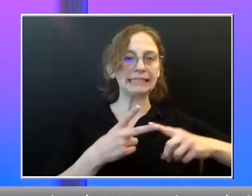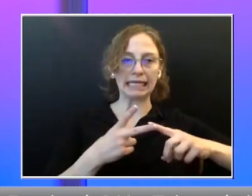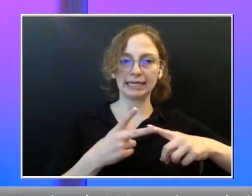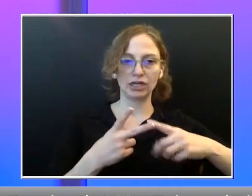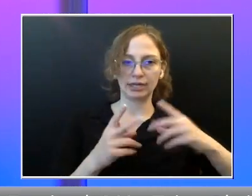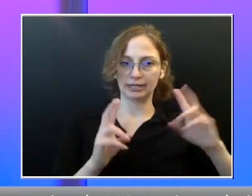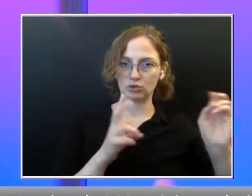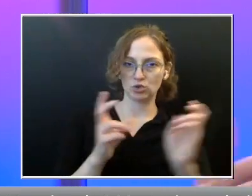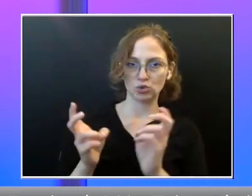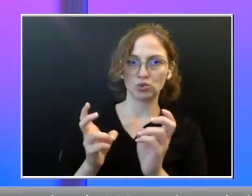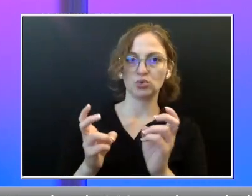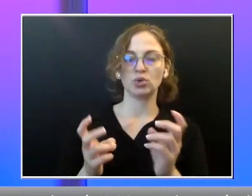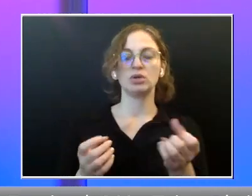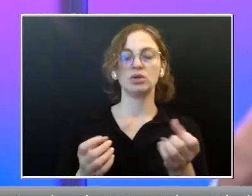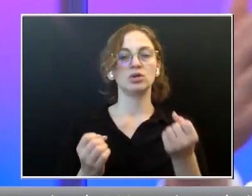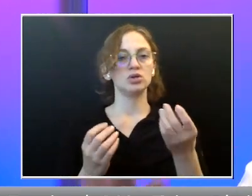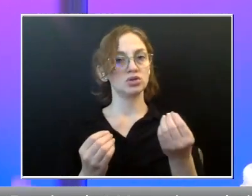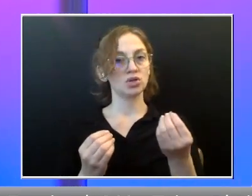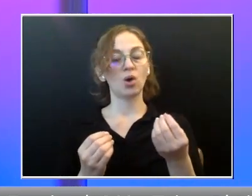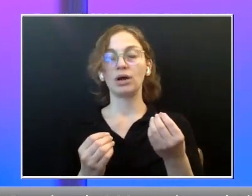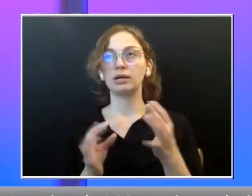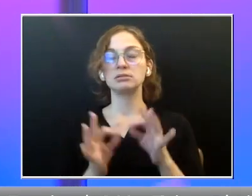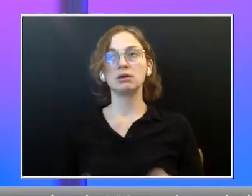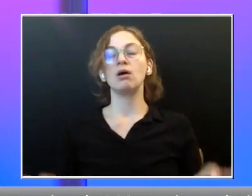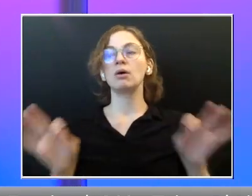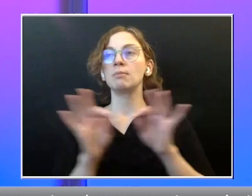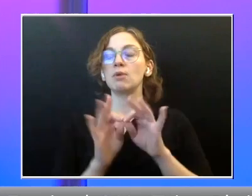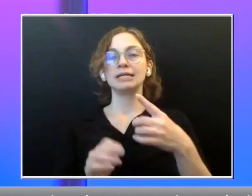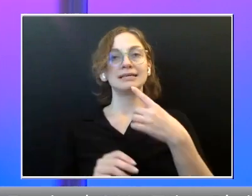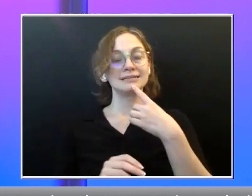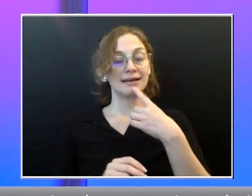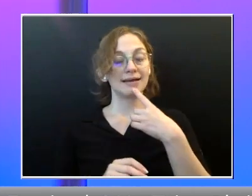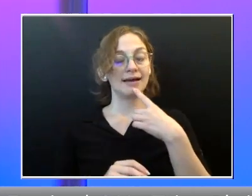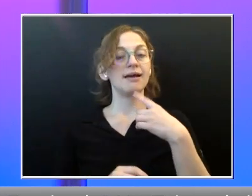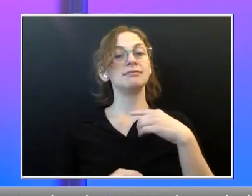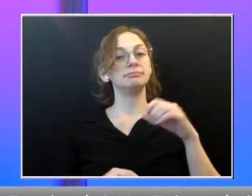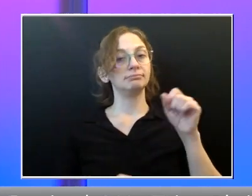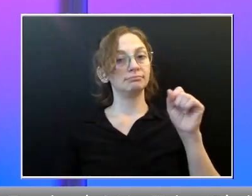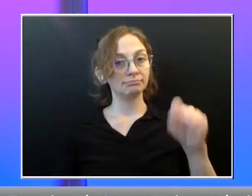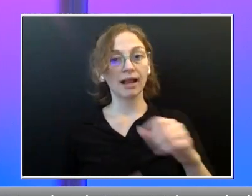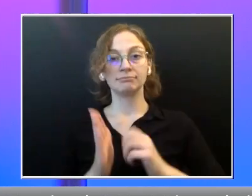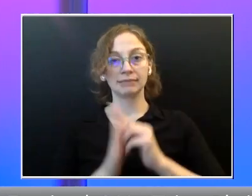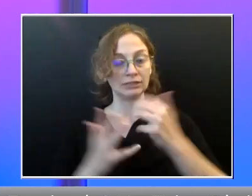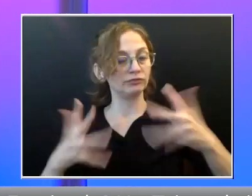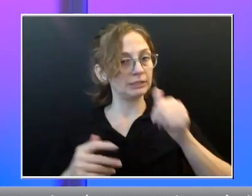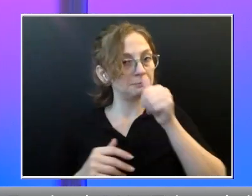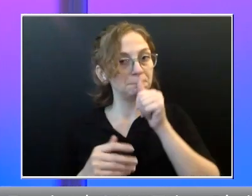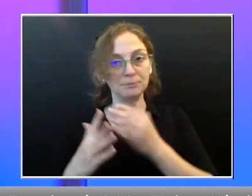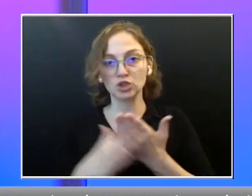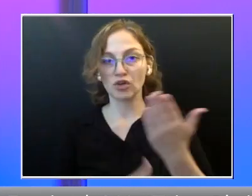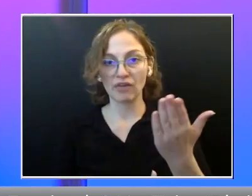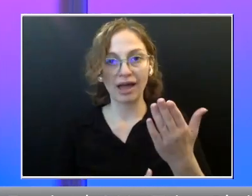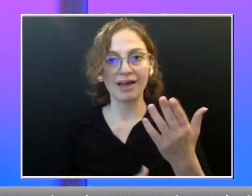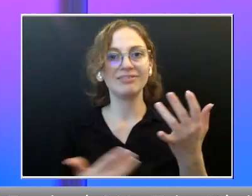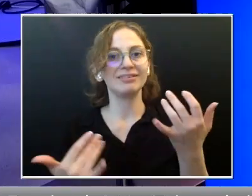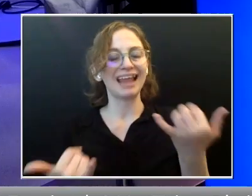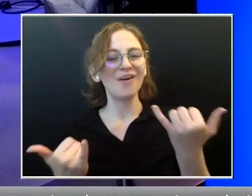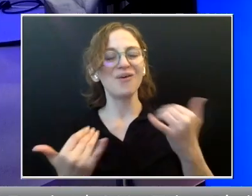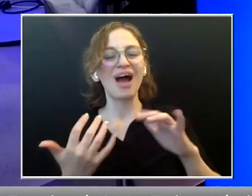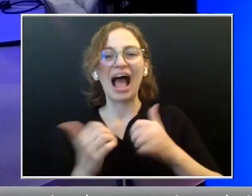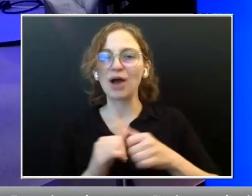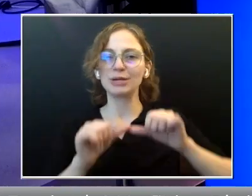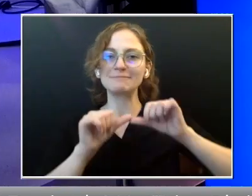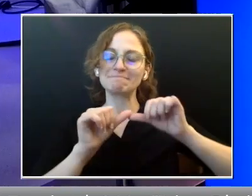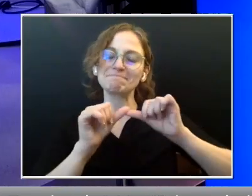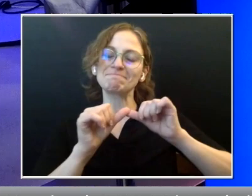we got you through this. Now, what do you do? Let's focus on keeping you around for as long as possible. If you could write it